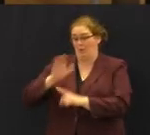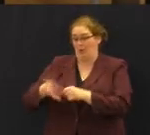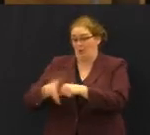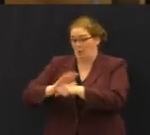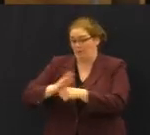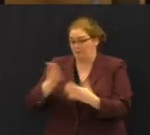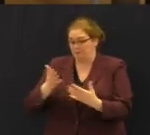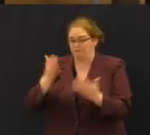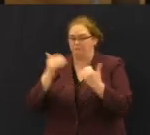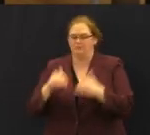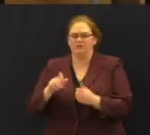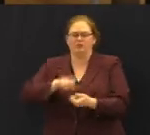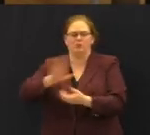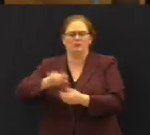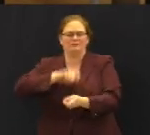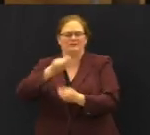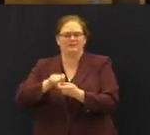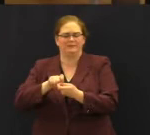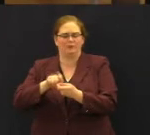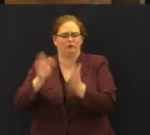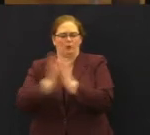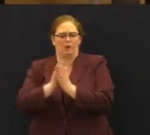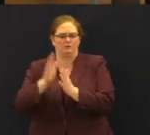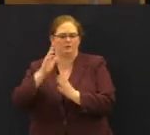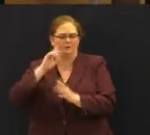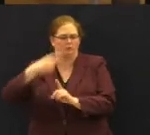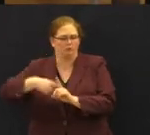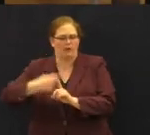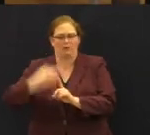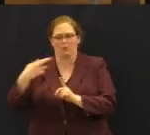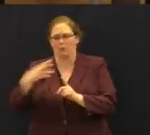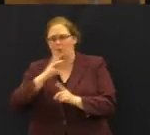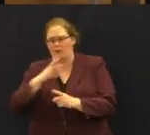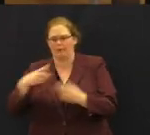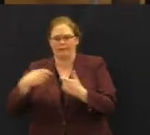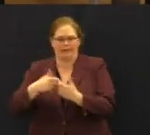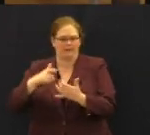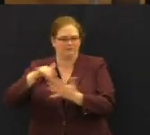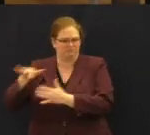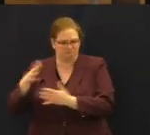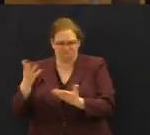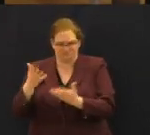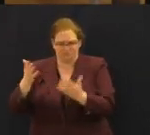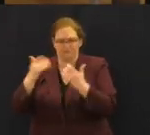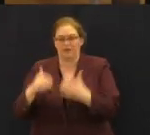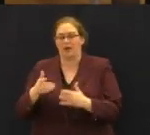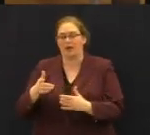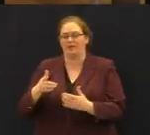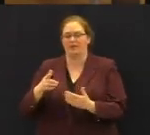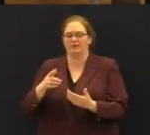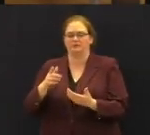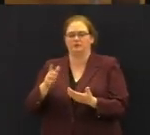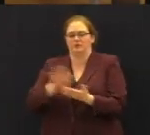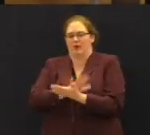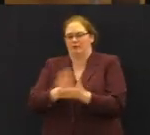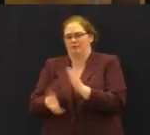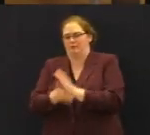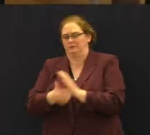specific rent or utility assistance requests from the tenant, and other necessary documents such as the lease and any eviction